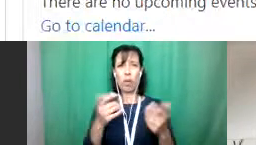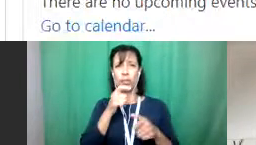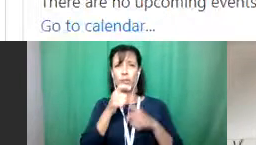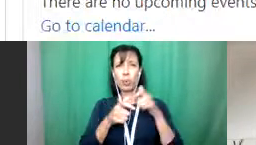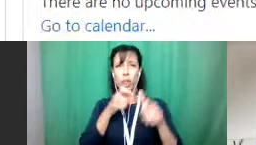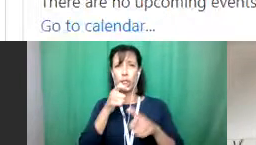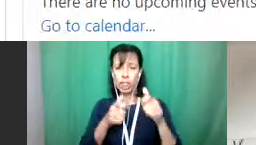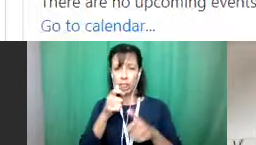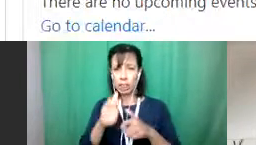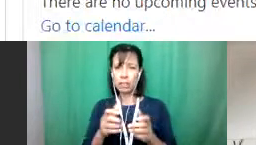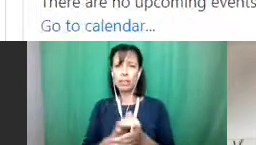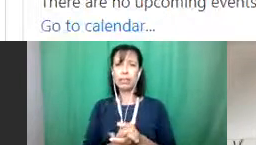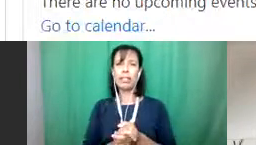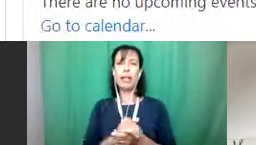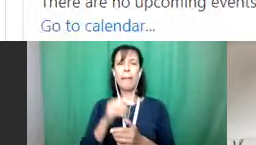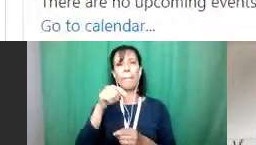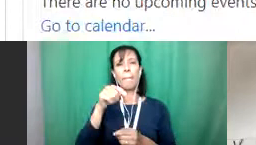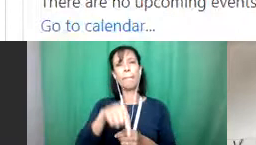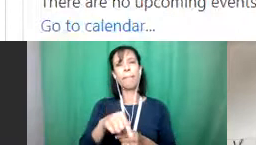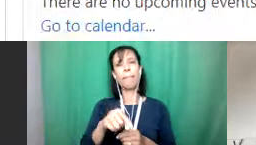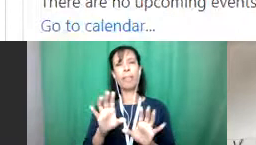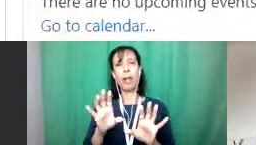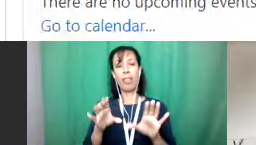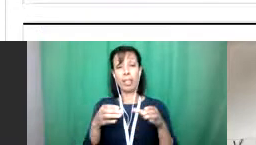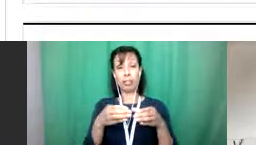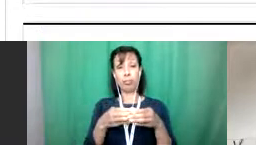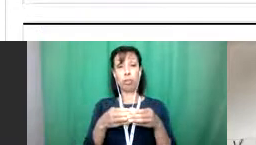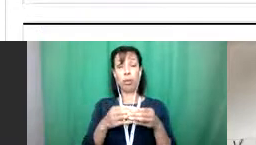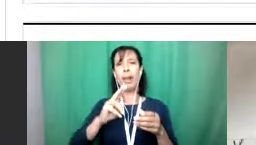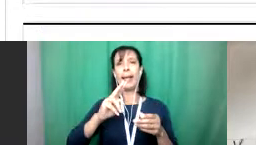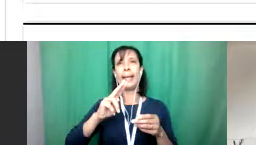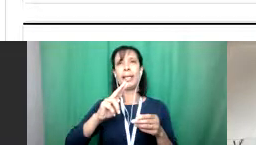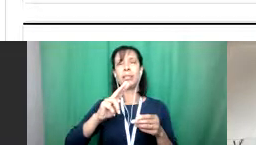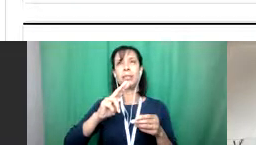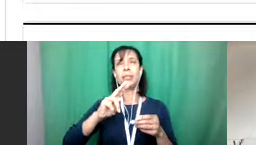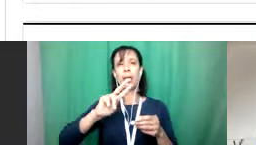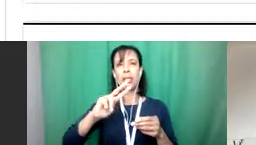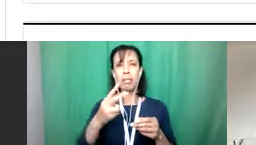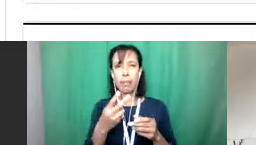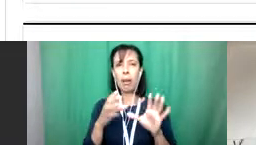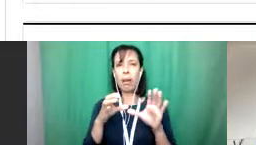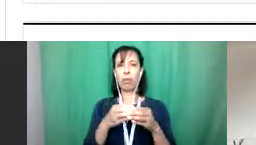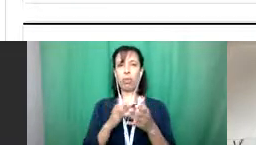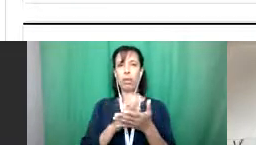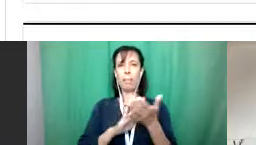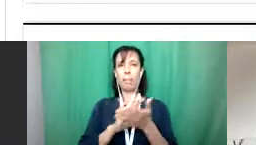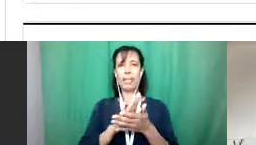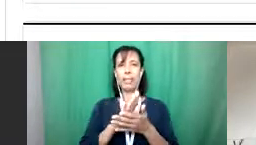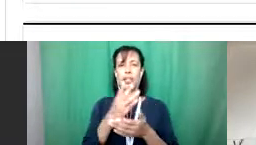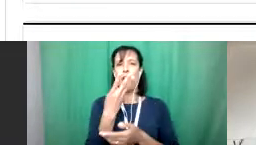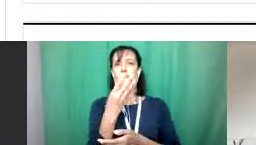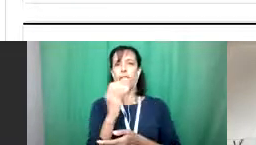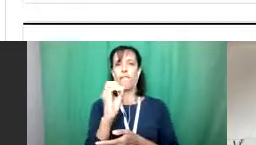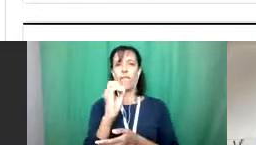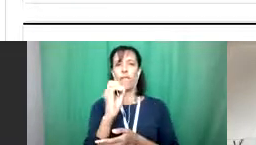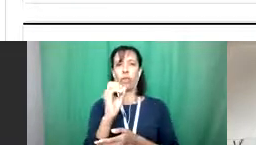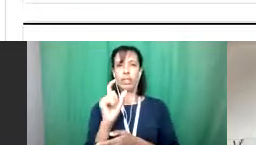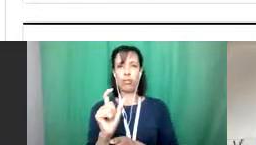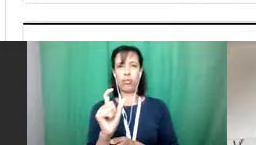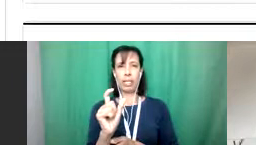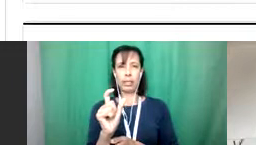double module, so it carries 40 credits rather than 20 credits, which most of your other modules are